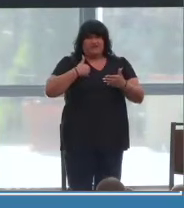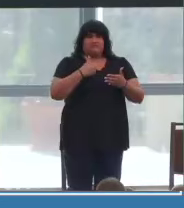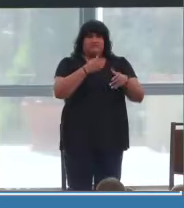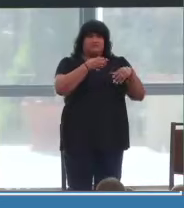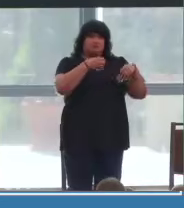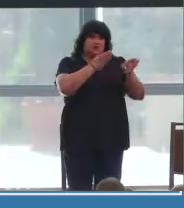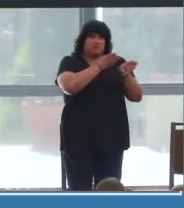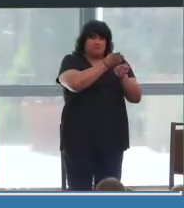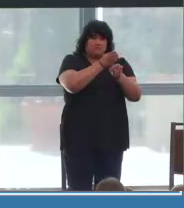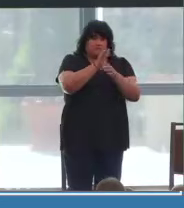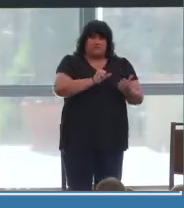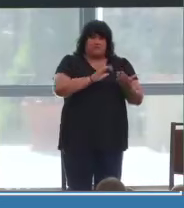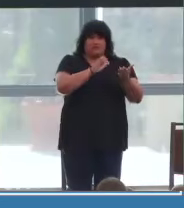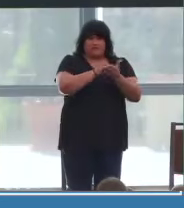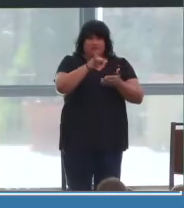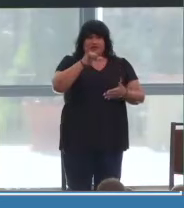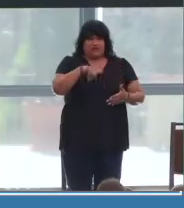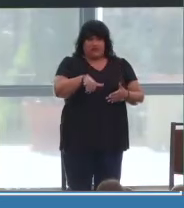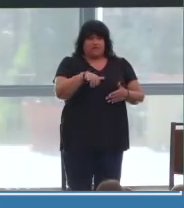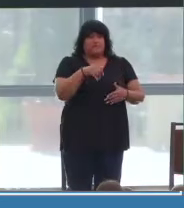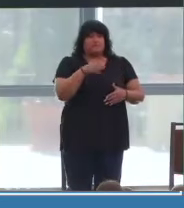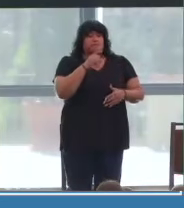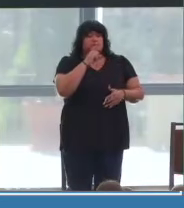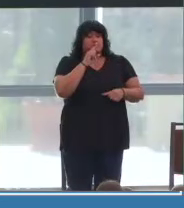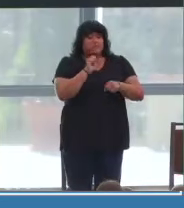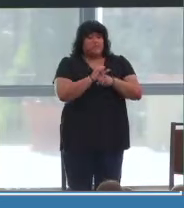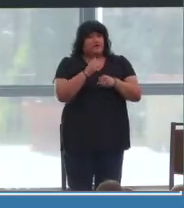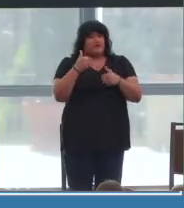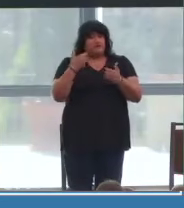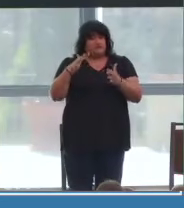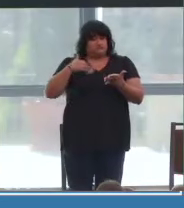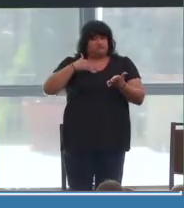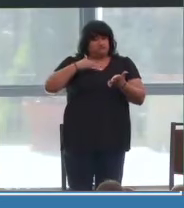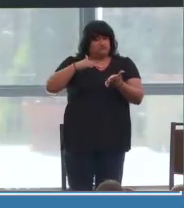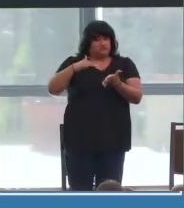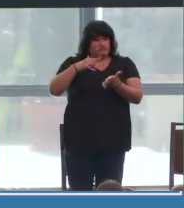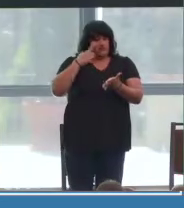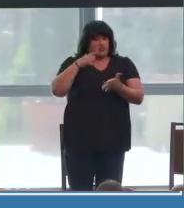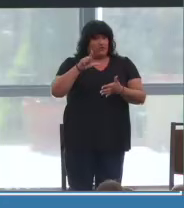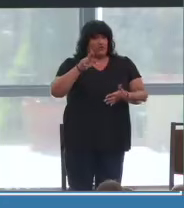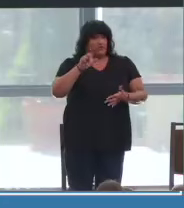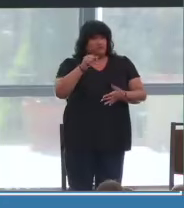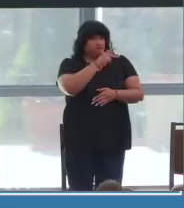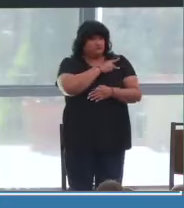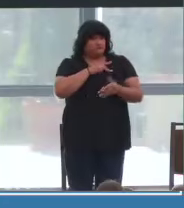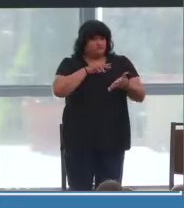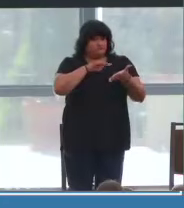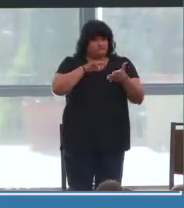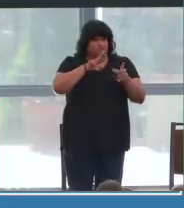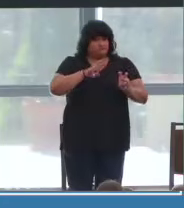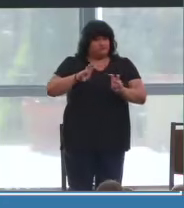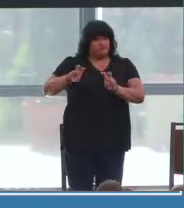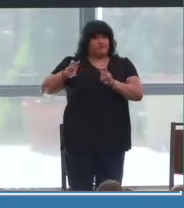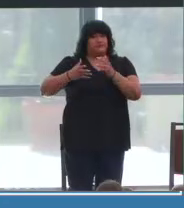complement activation inhibition that are being studied in lupus patients. And